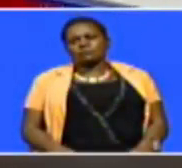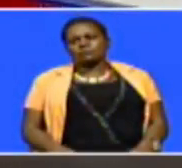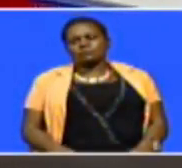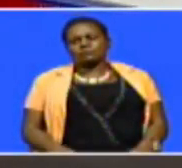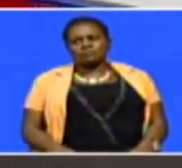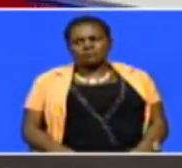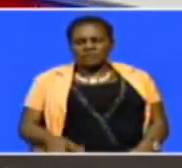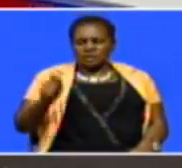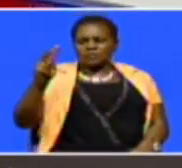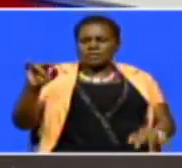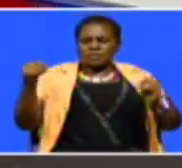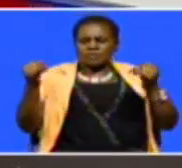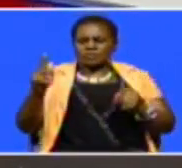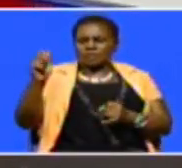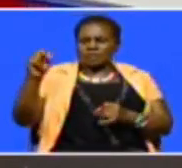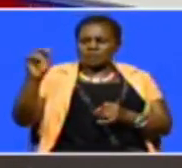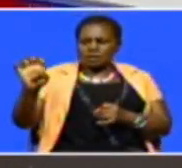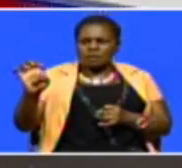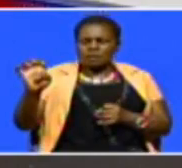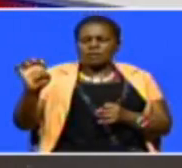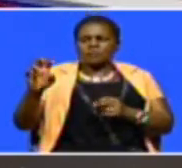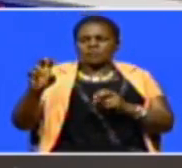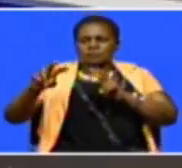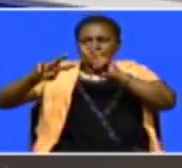at the Jesse Rogers, at KT News, KE, the hashtag to